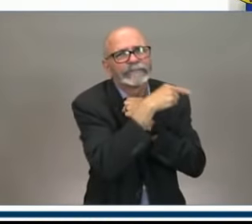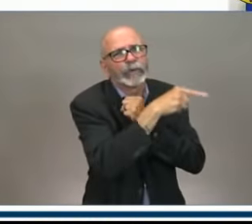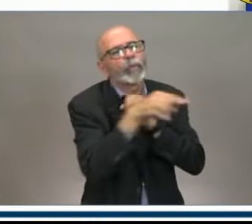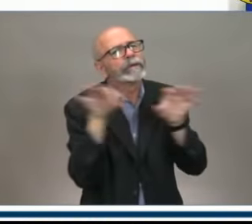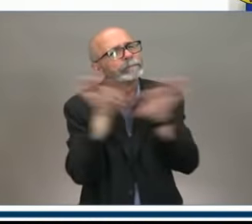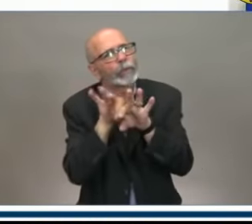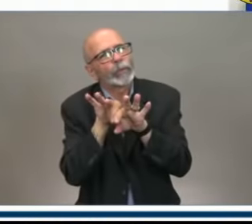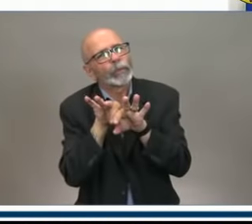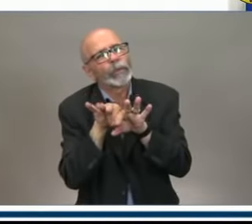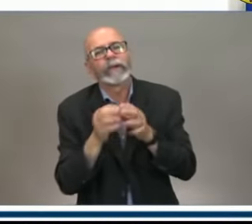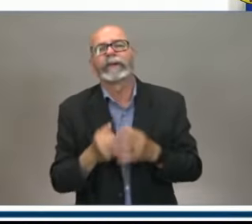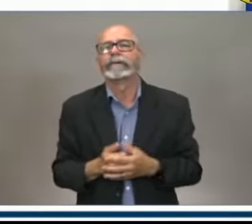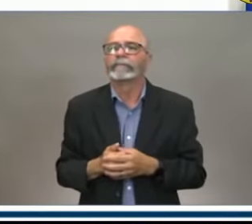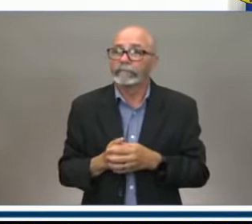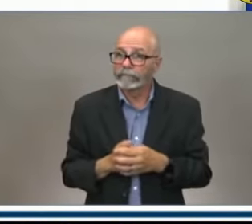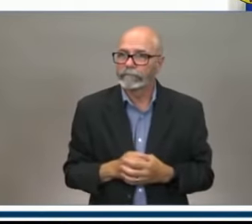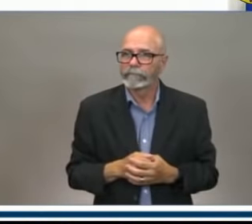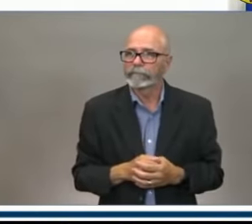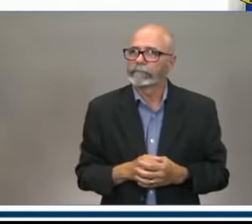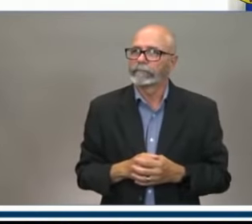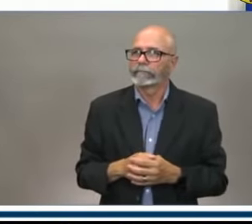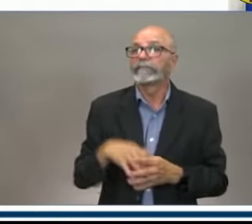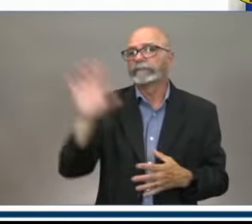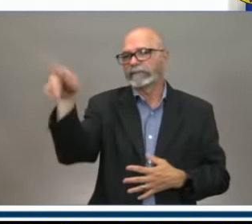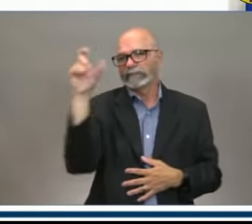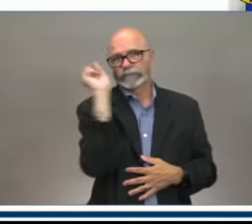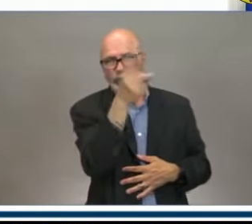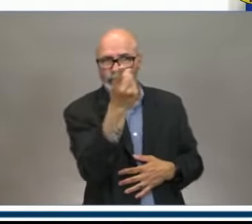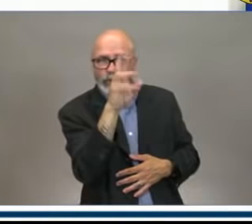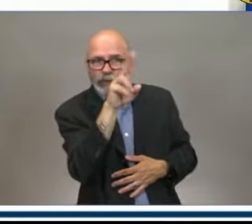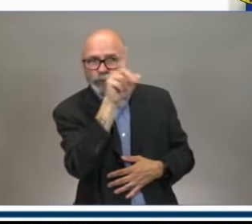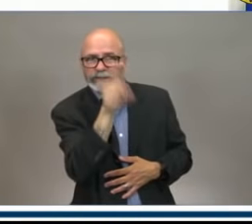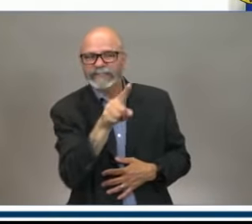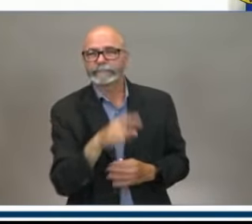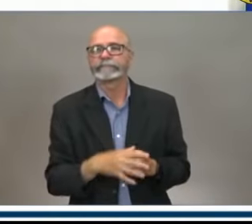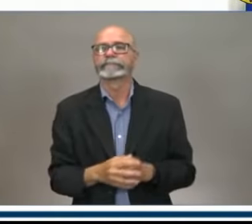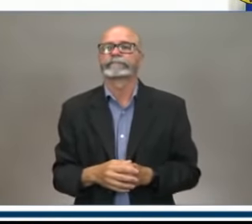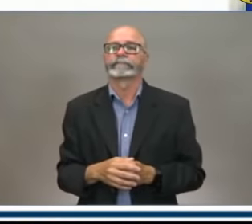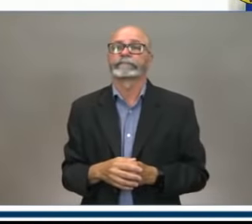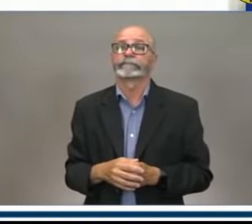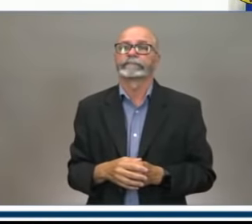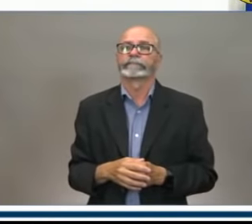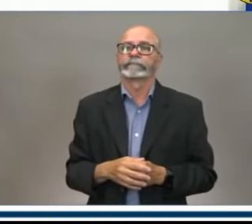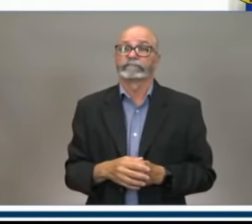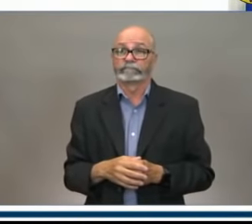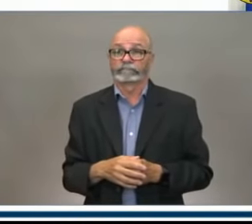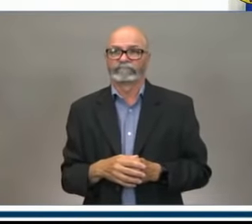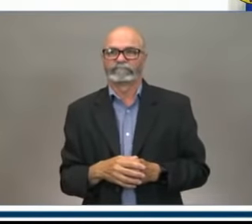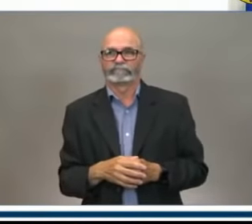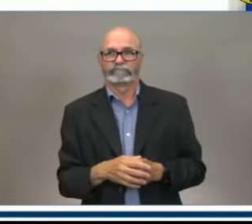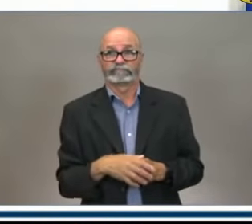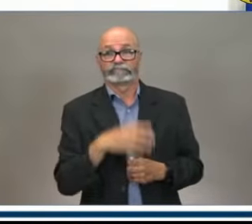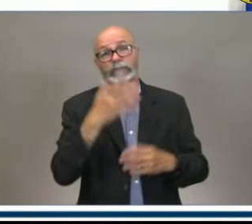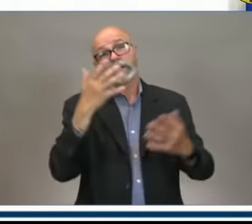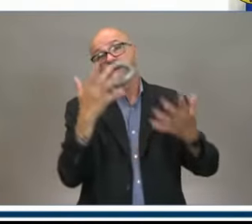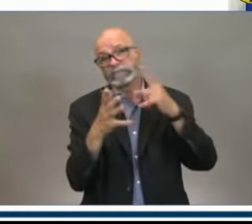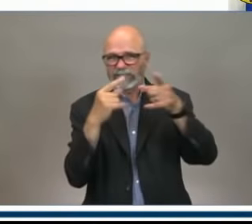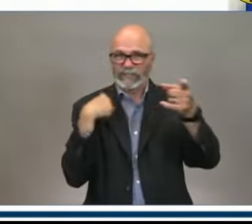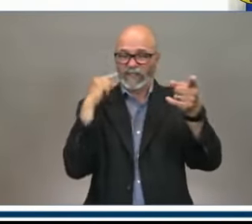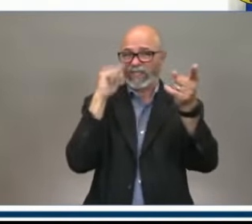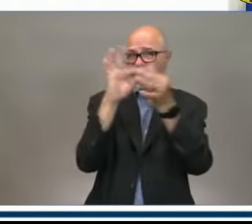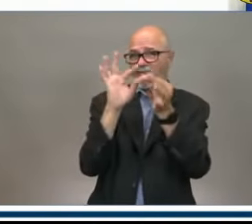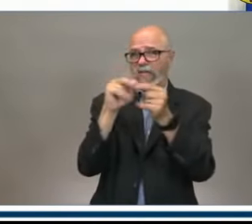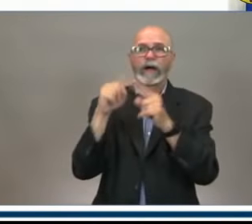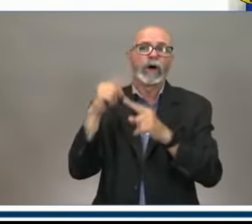with your follow-up. Yes, this is again for Dr. Strang. So you may have been made aware that in Quebec there was a letter that was written